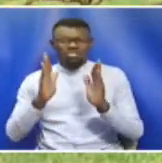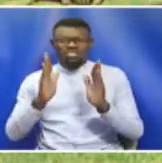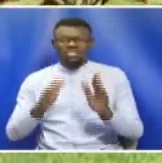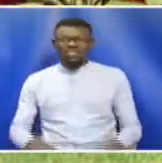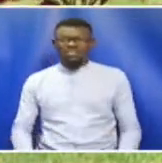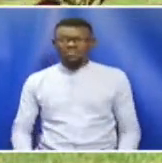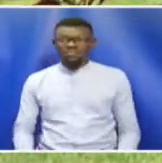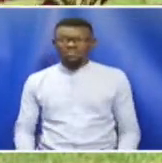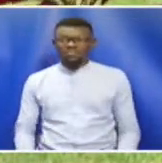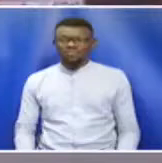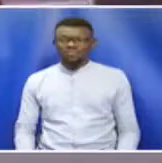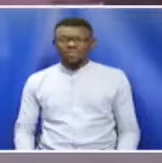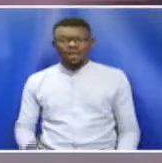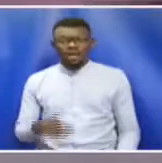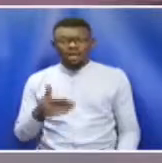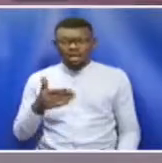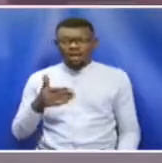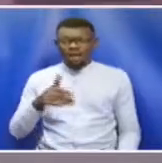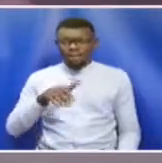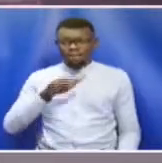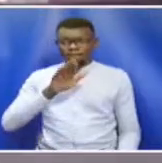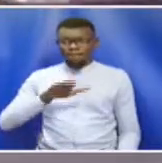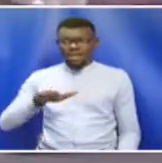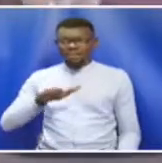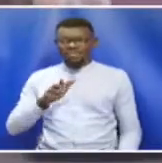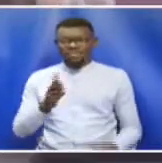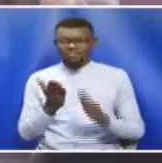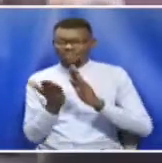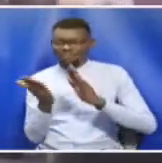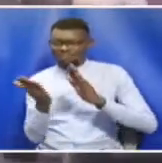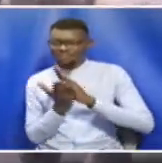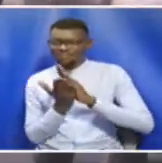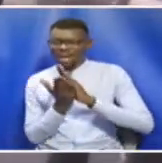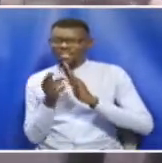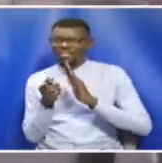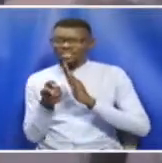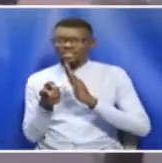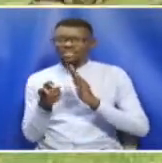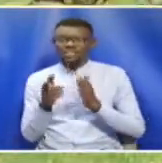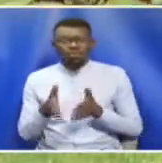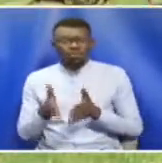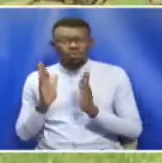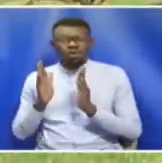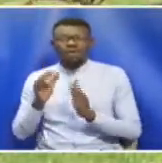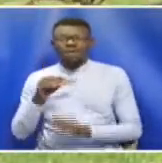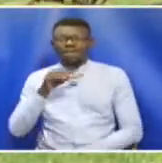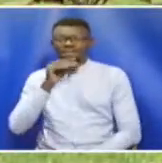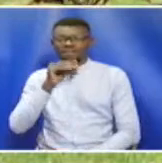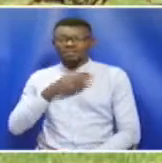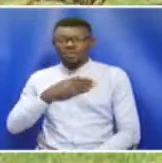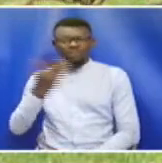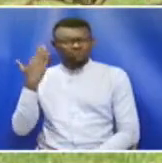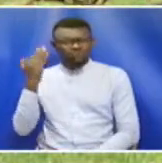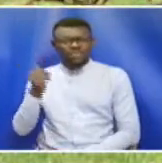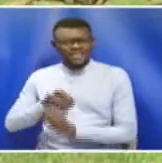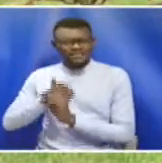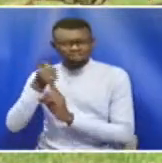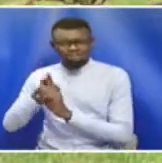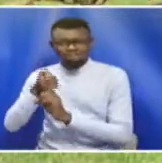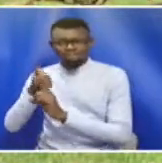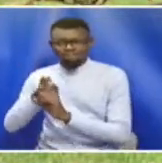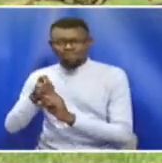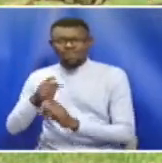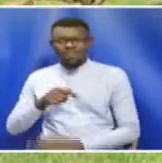If you go to the Hansards, that road, my late father fought for it. I was grateful to be alive to